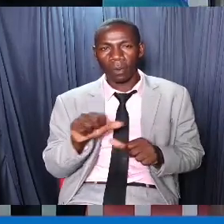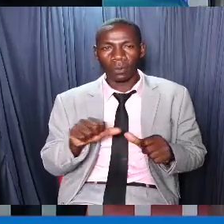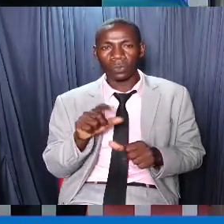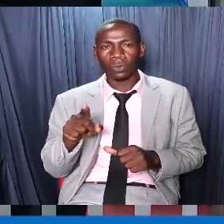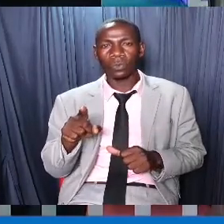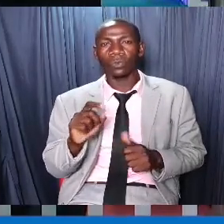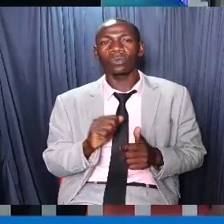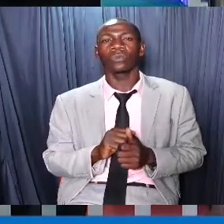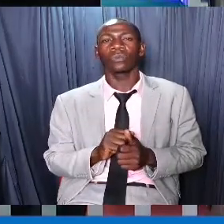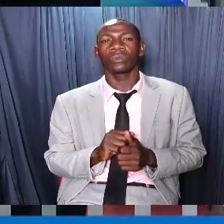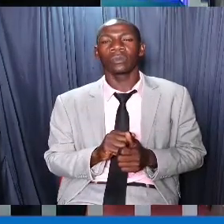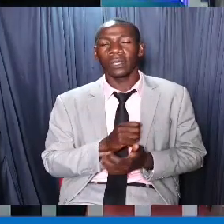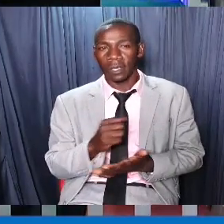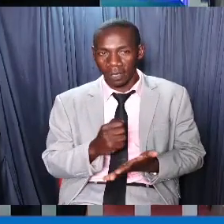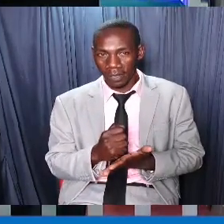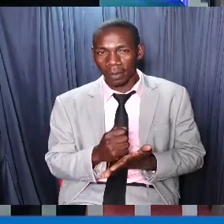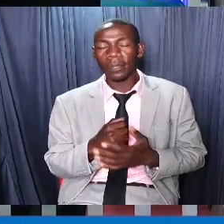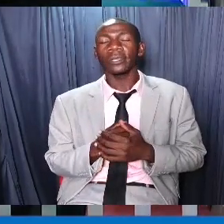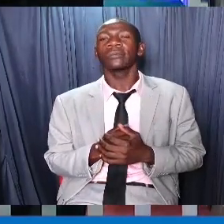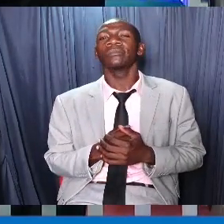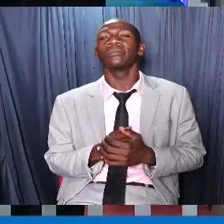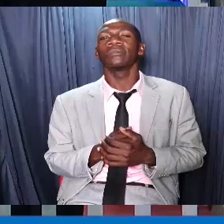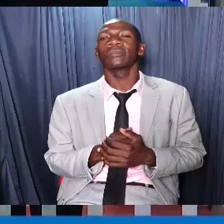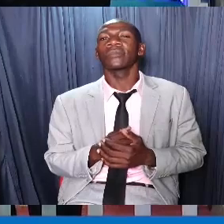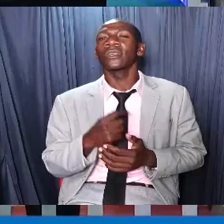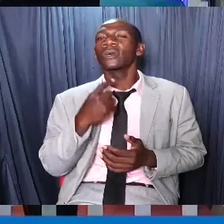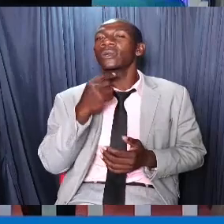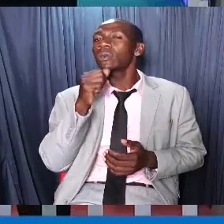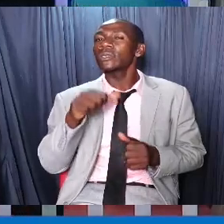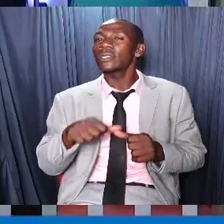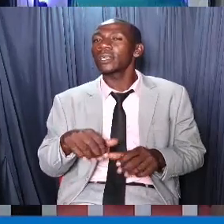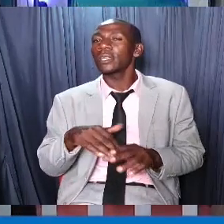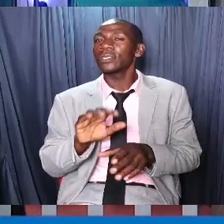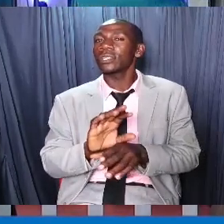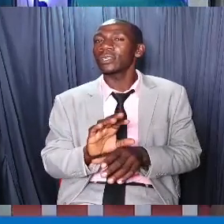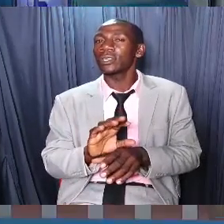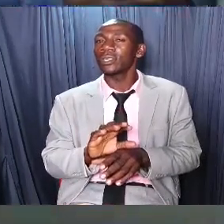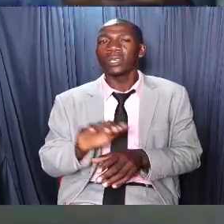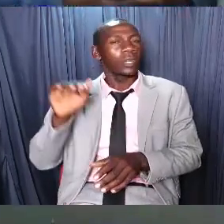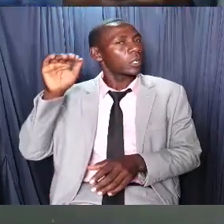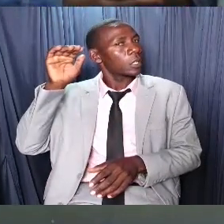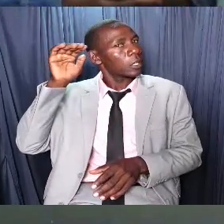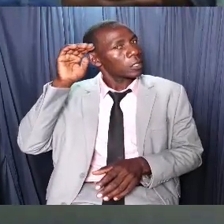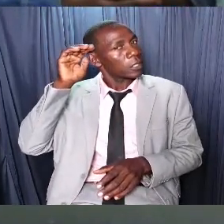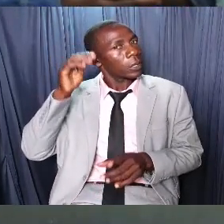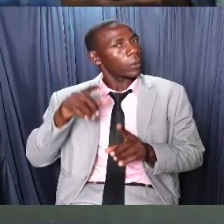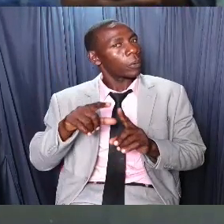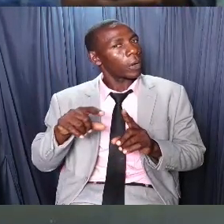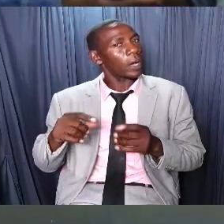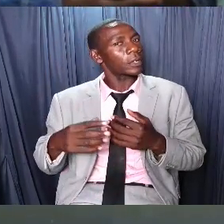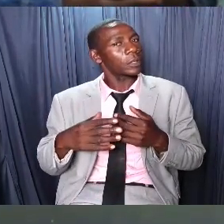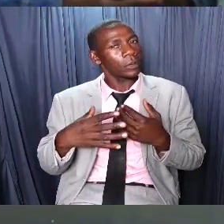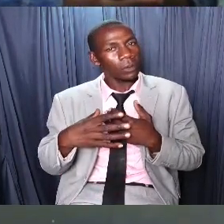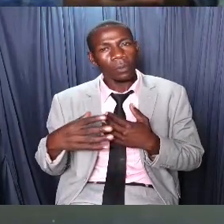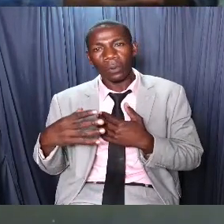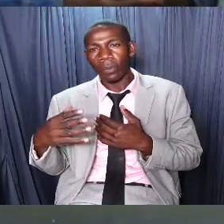you? Bwana Yesu asifiwe sana. Amen. Usikae kanisani, don't stay in church, kusikiliza maneno na kuyafananisha,